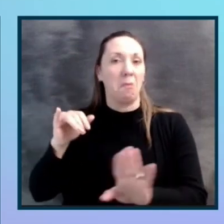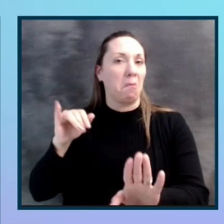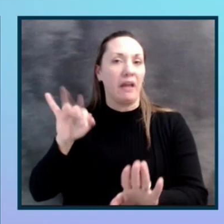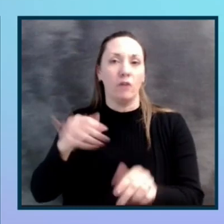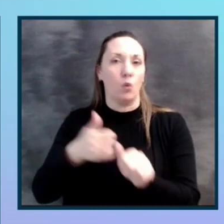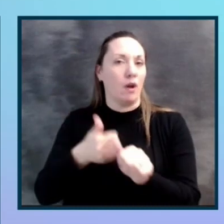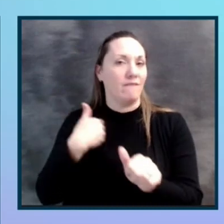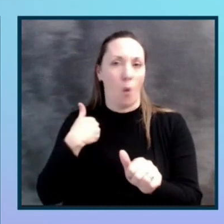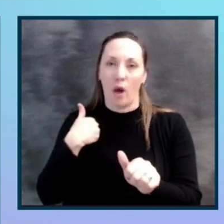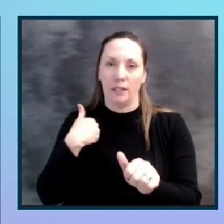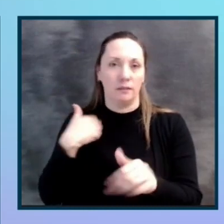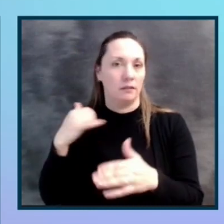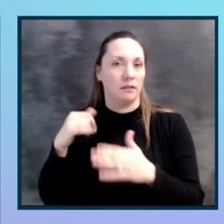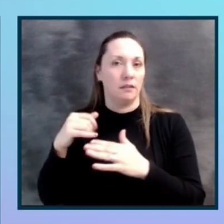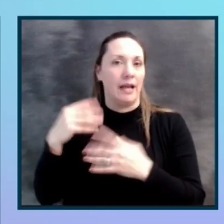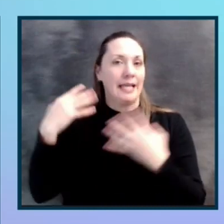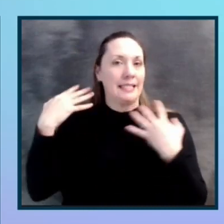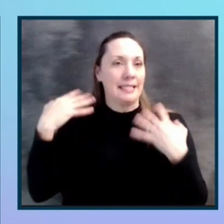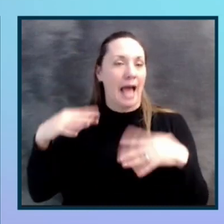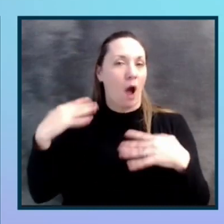in the background, I recommend it.